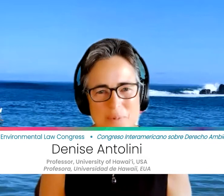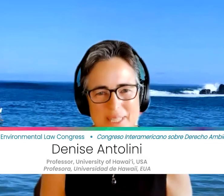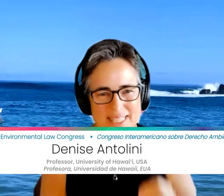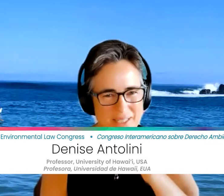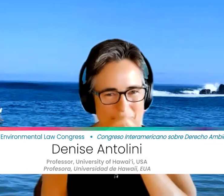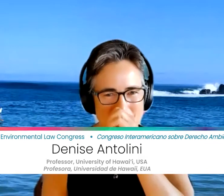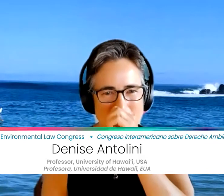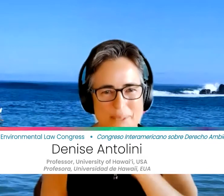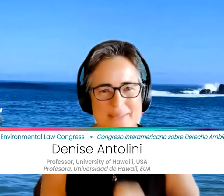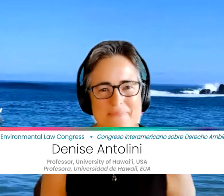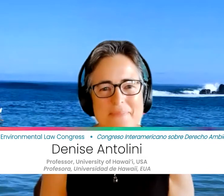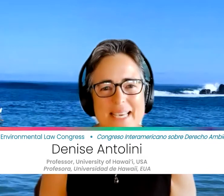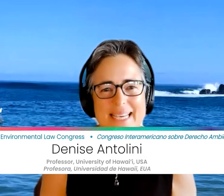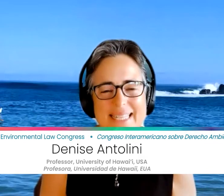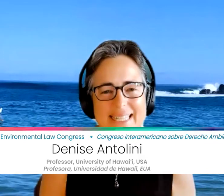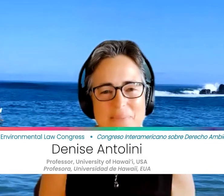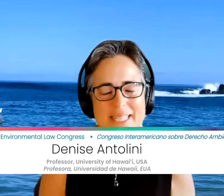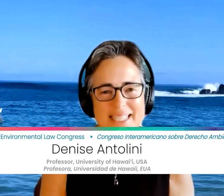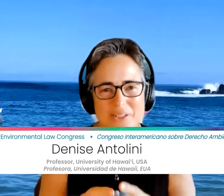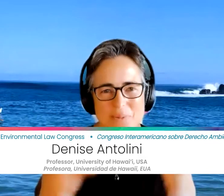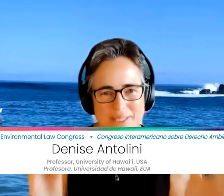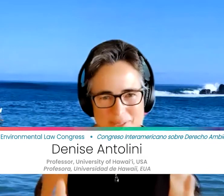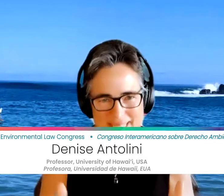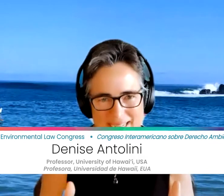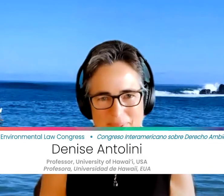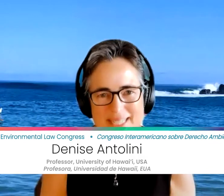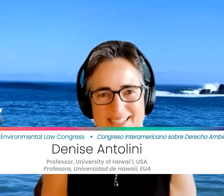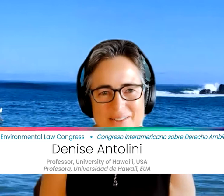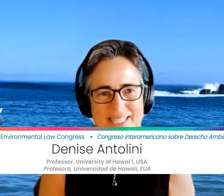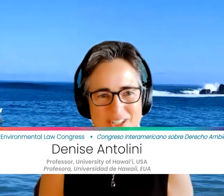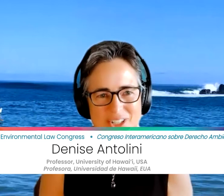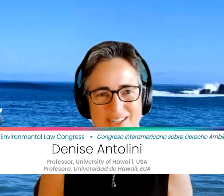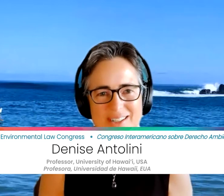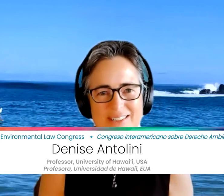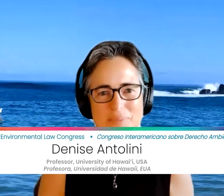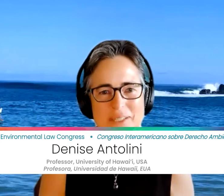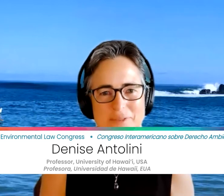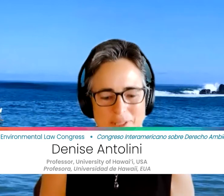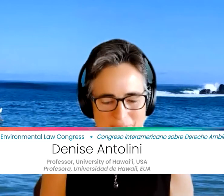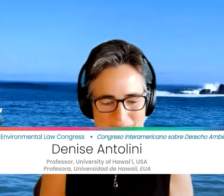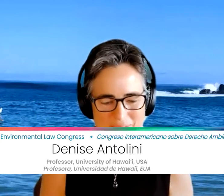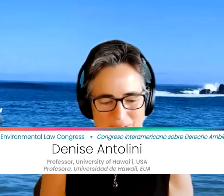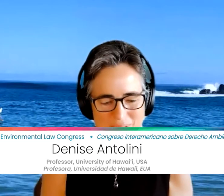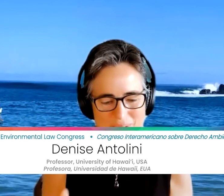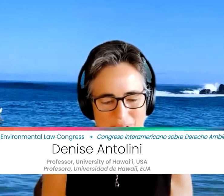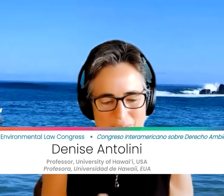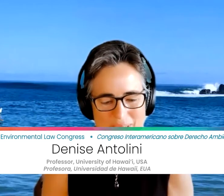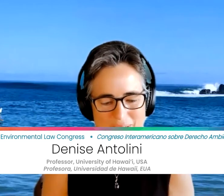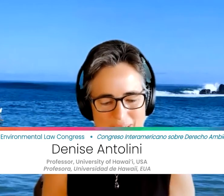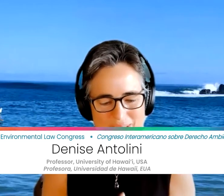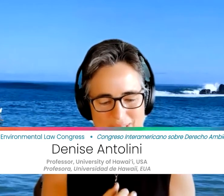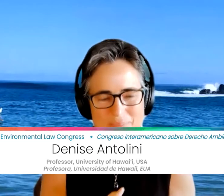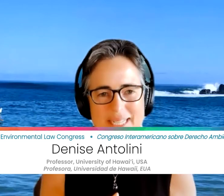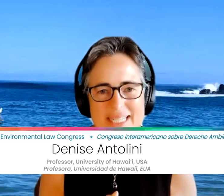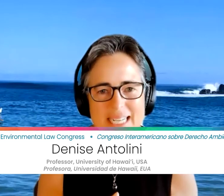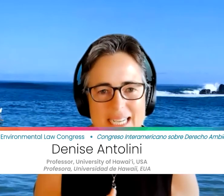as we bring this to a close. And let me tell you what's going to happen now and just share a little metaphor with you. So you will hear